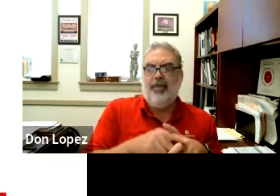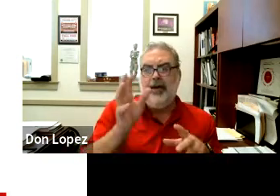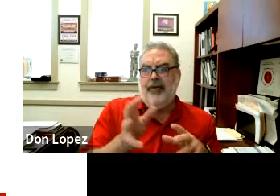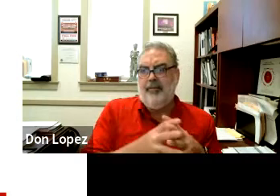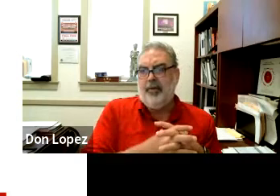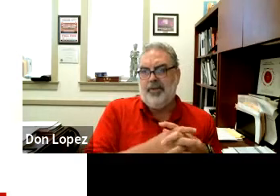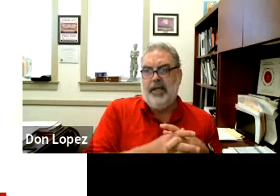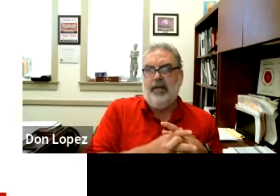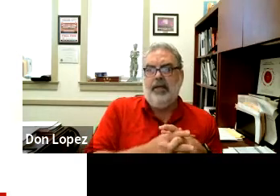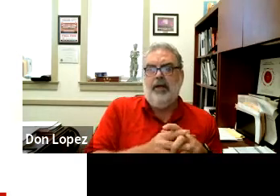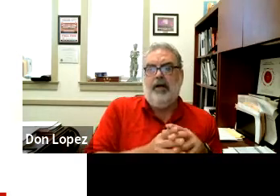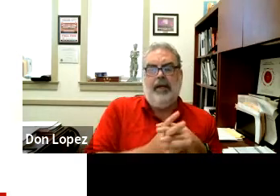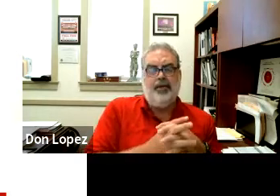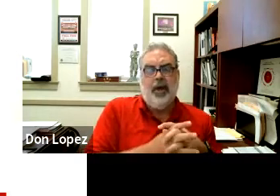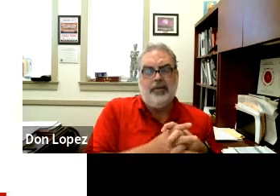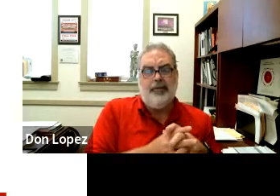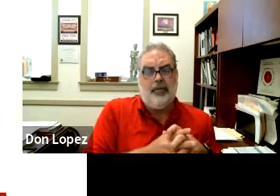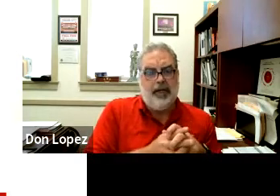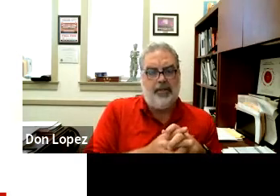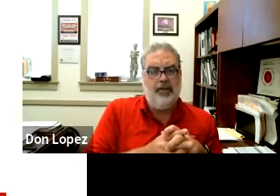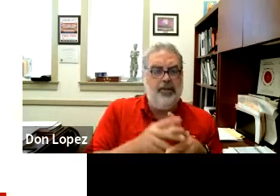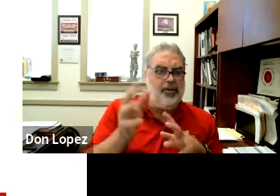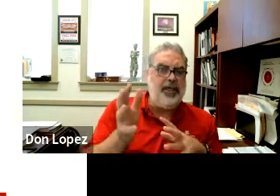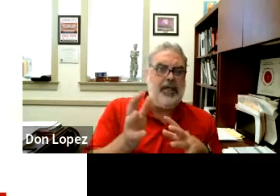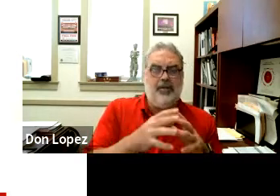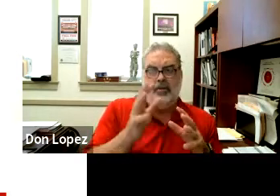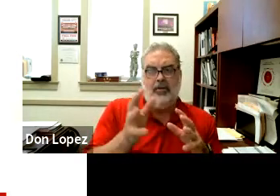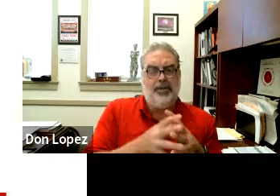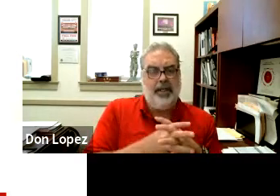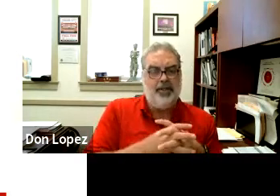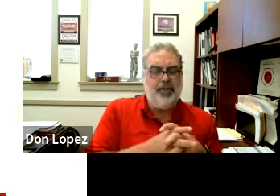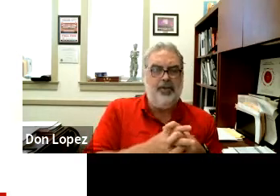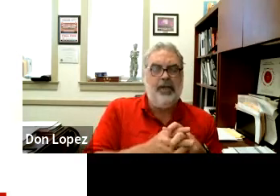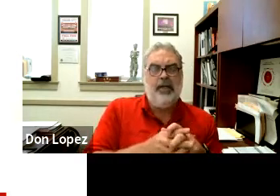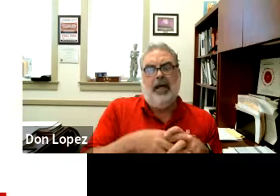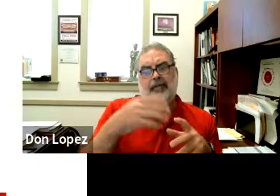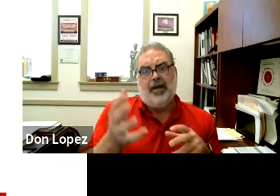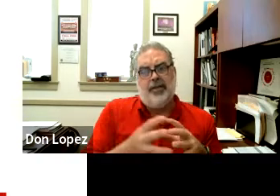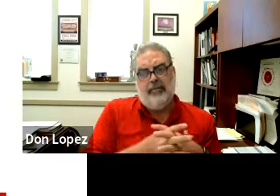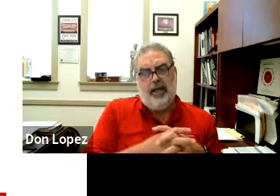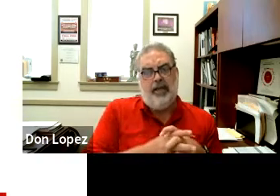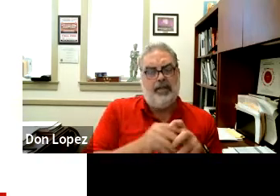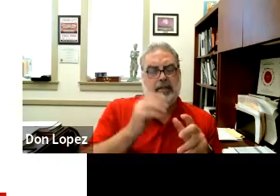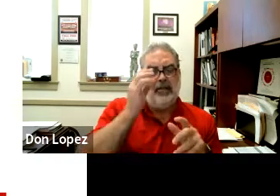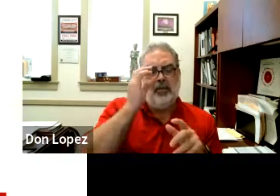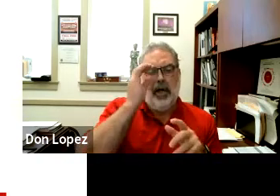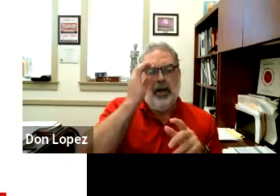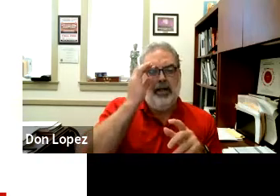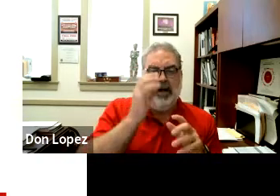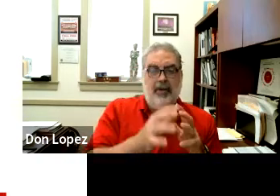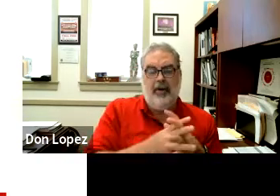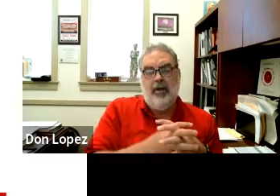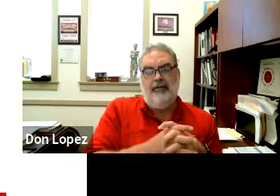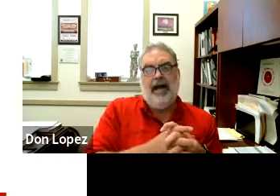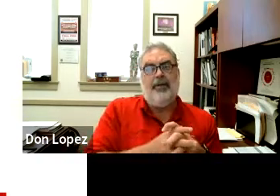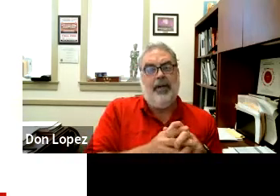by 35% in transfer rates to UCs or CSUs. And they've actually amended this as well. And